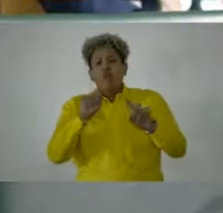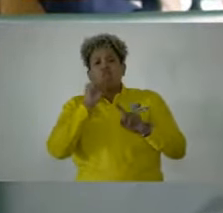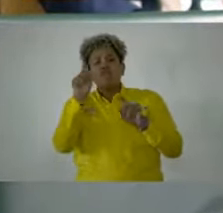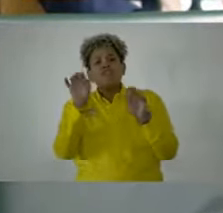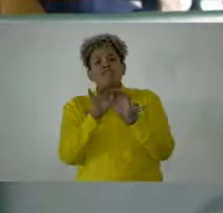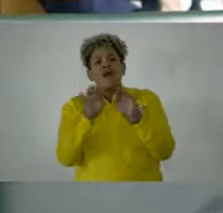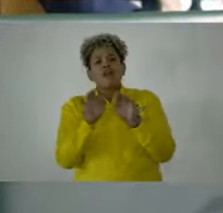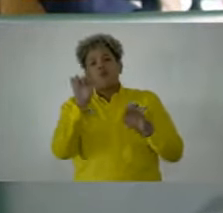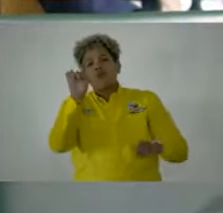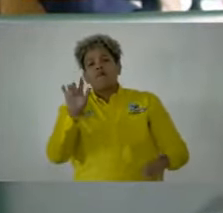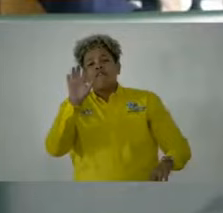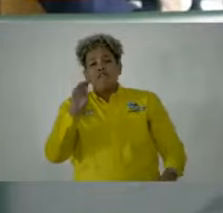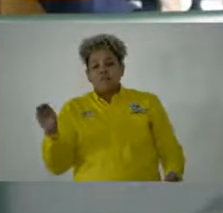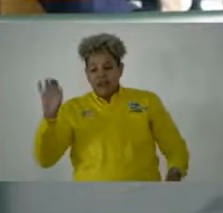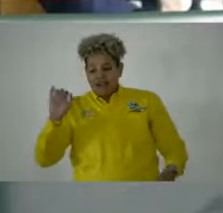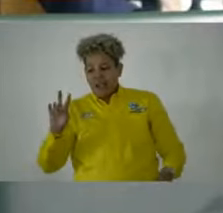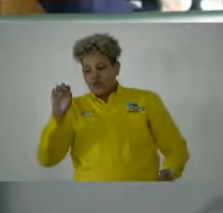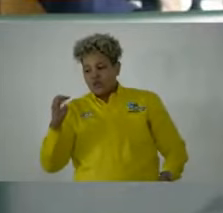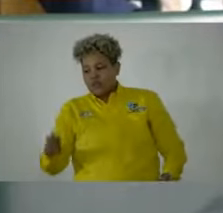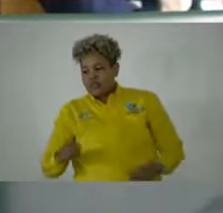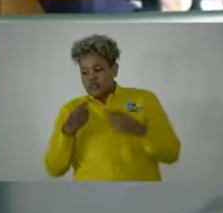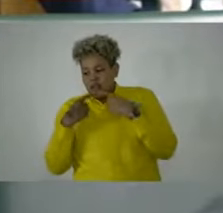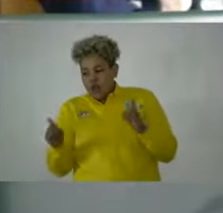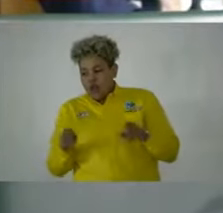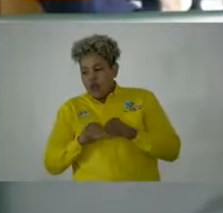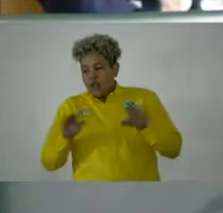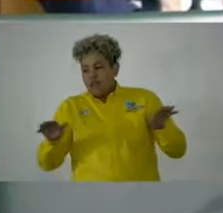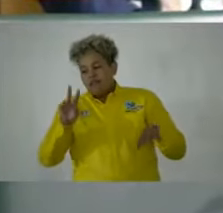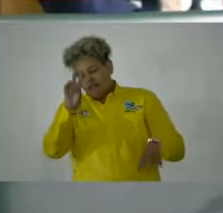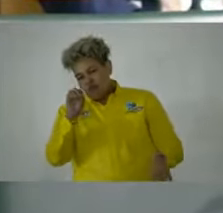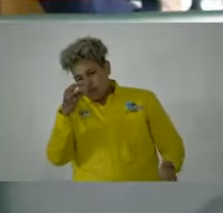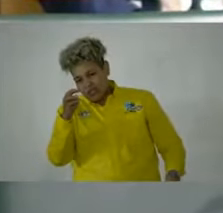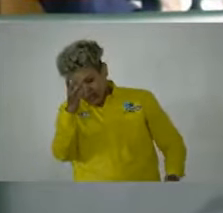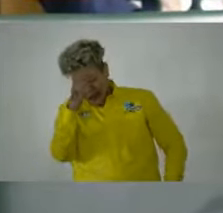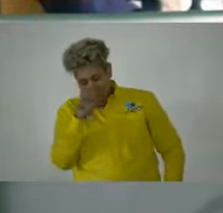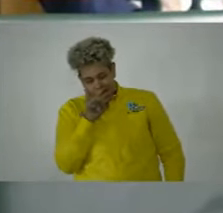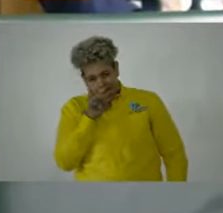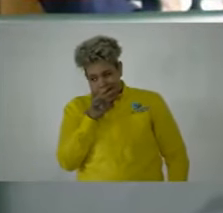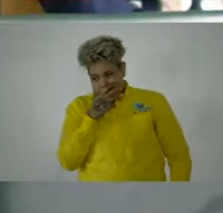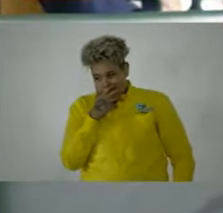value of the threshold that was last reset back in 2016.